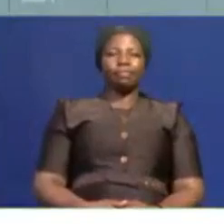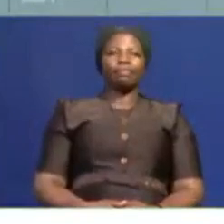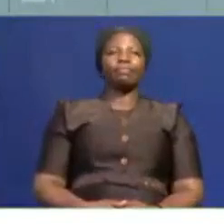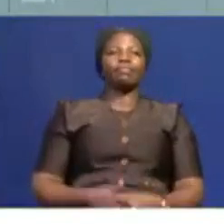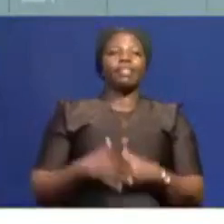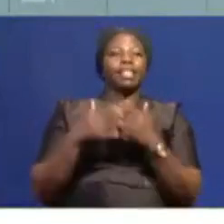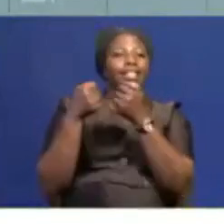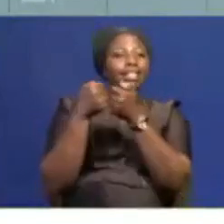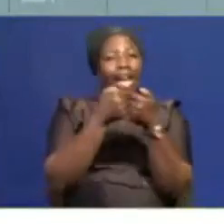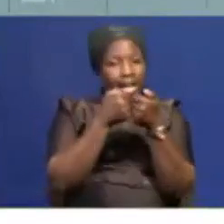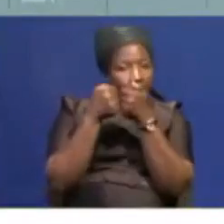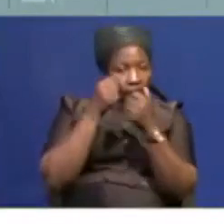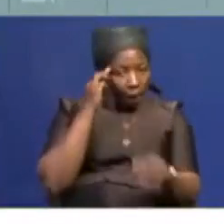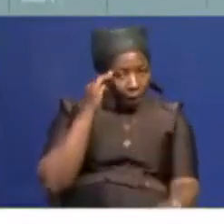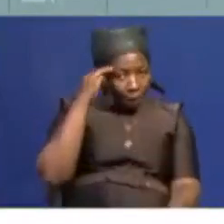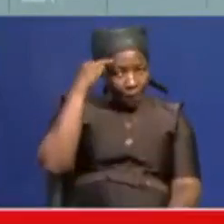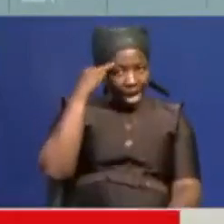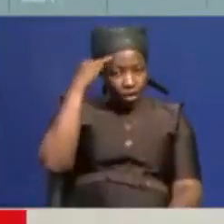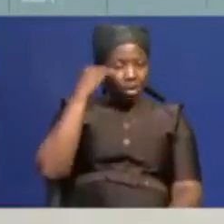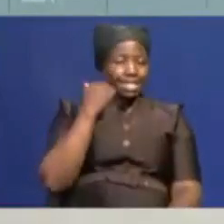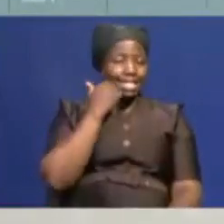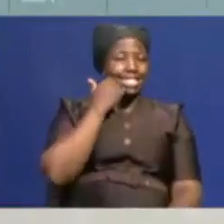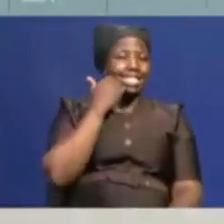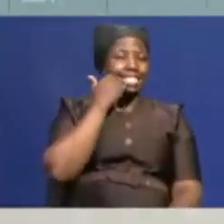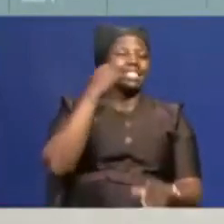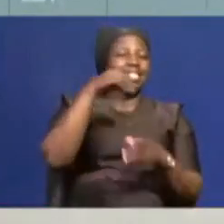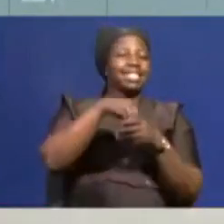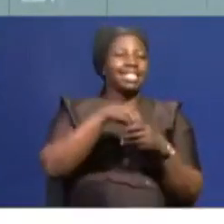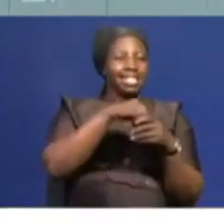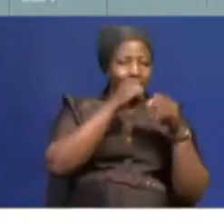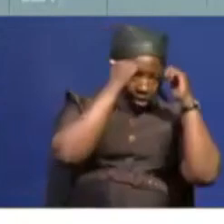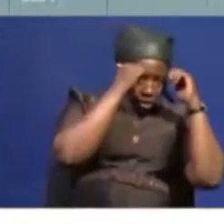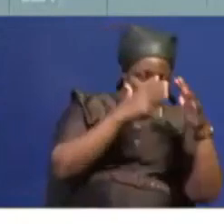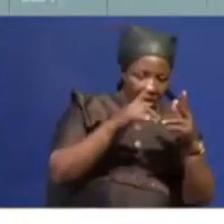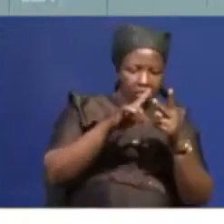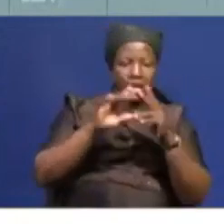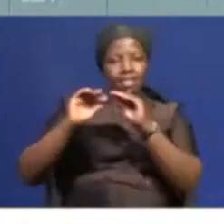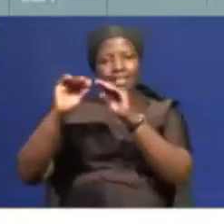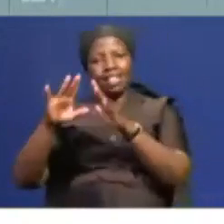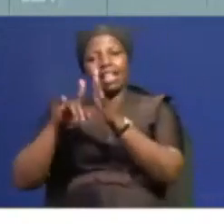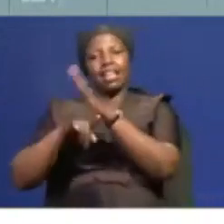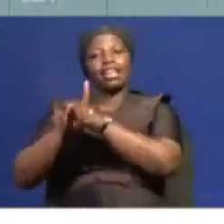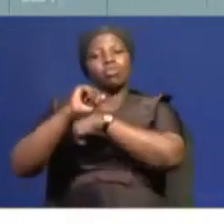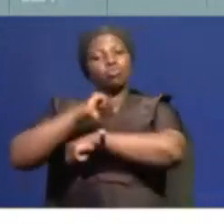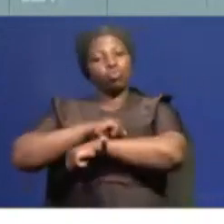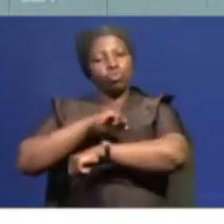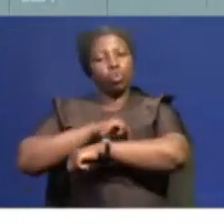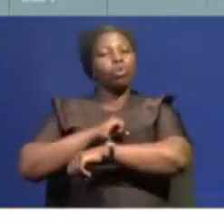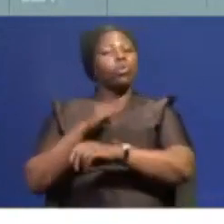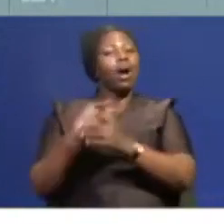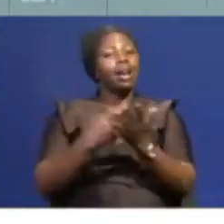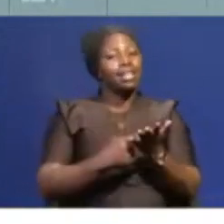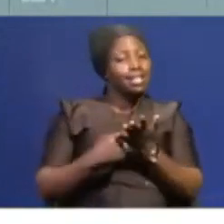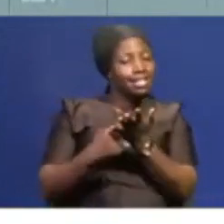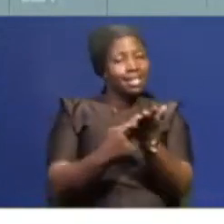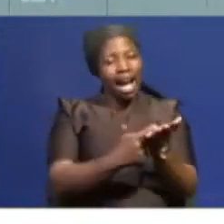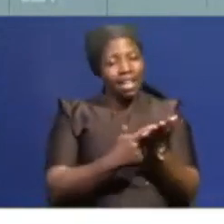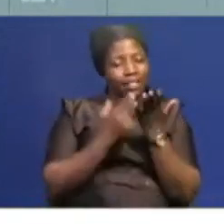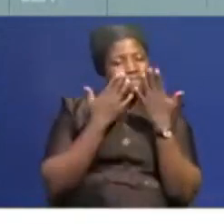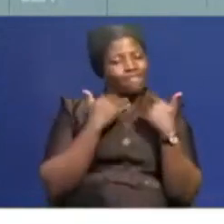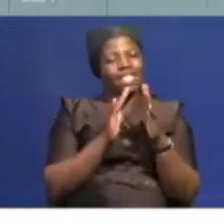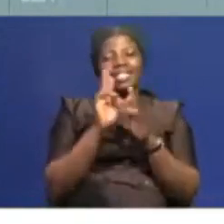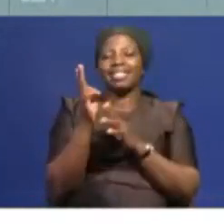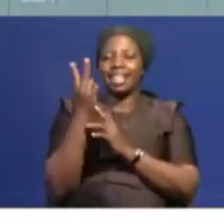The challenge of mental illnesses among learners and teachers in schools took center stage on the second day of the